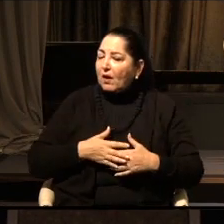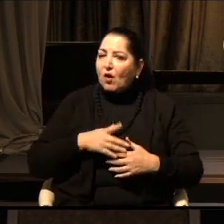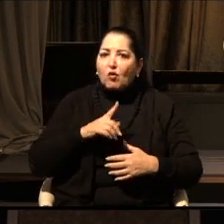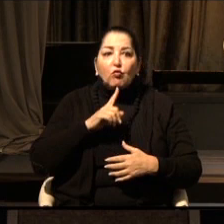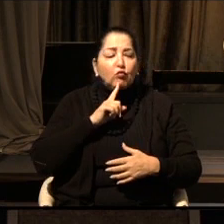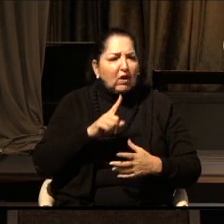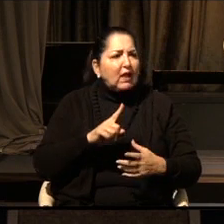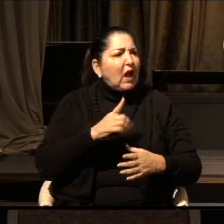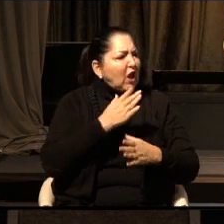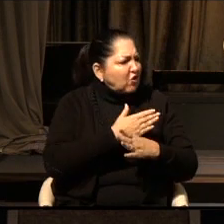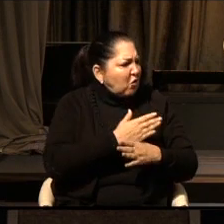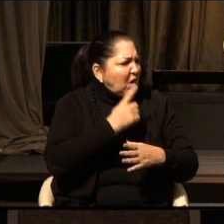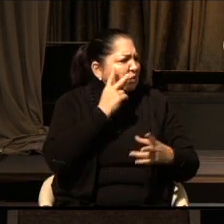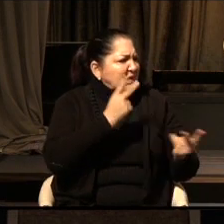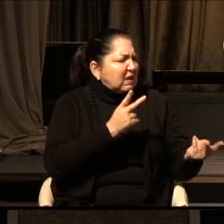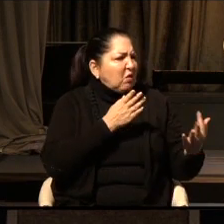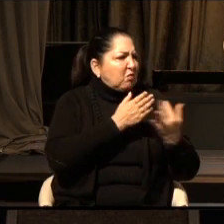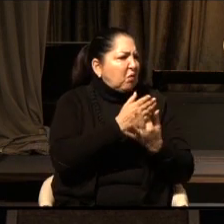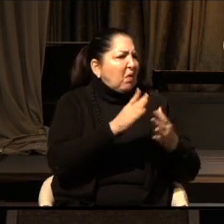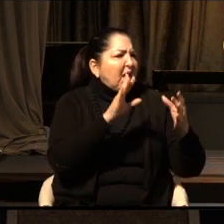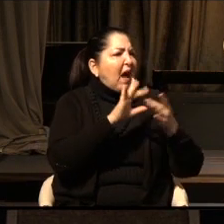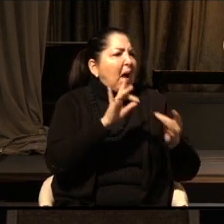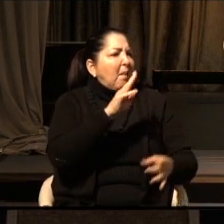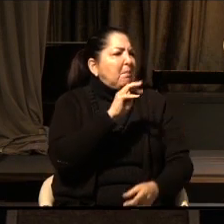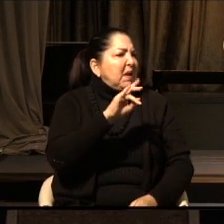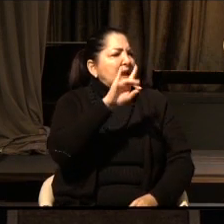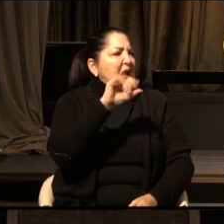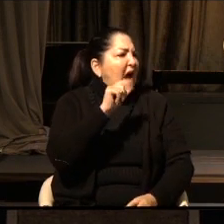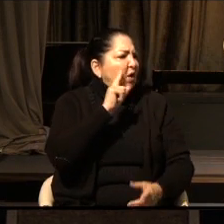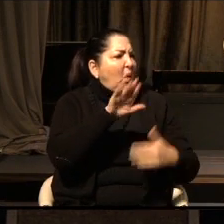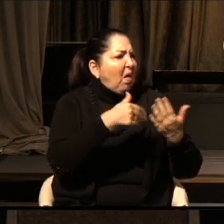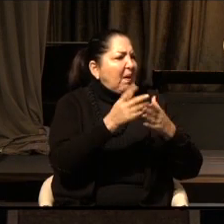those messages. Why do they always have to do that?